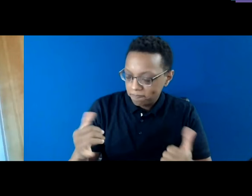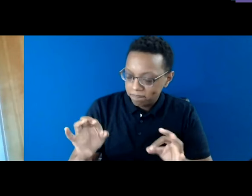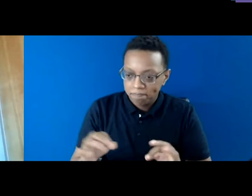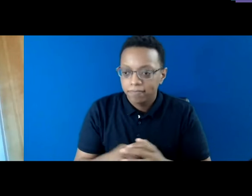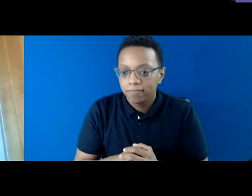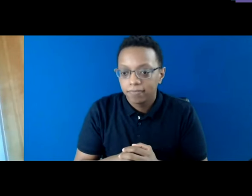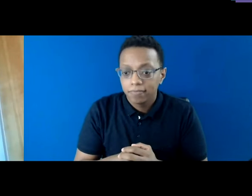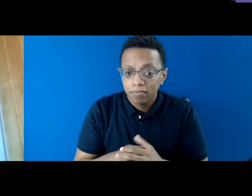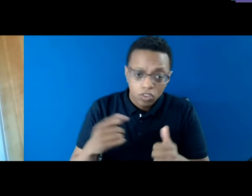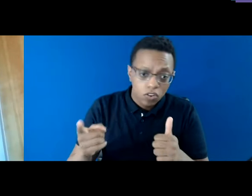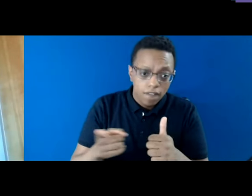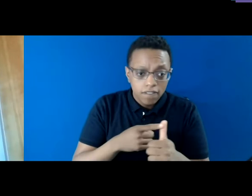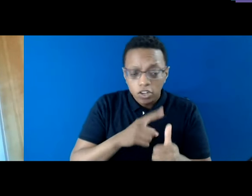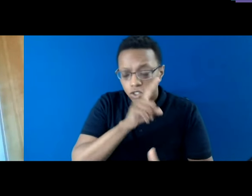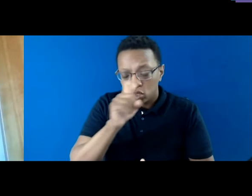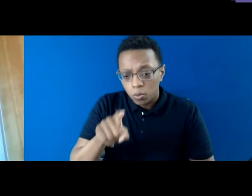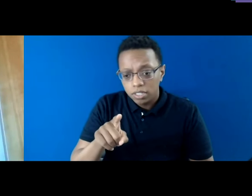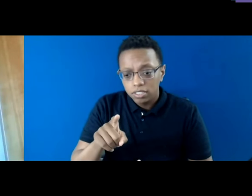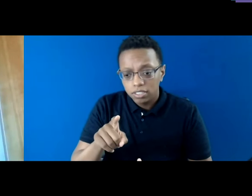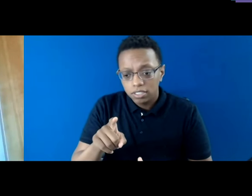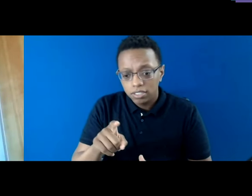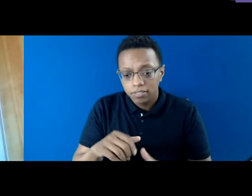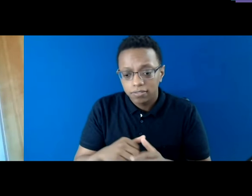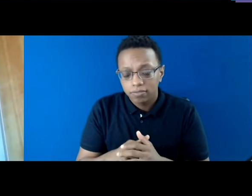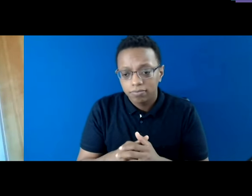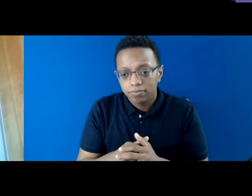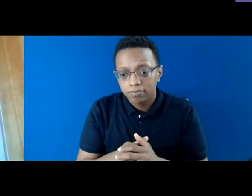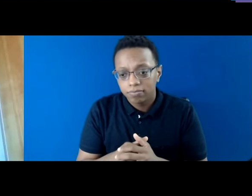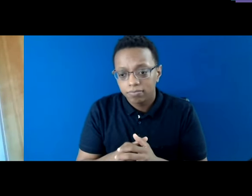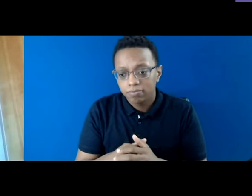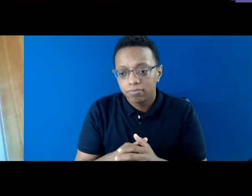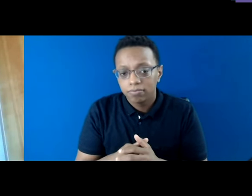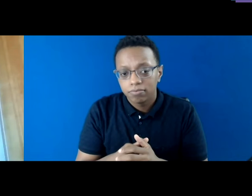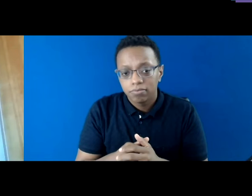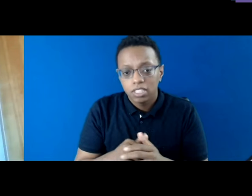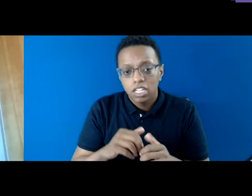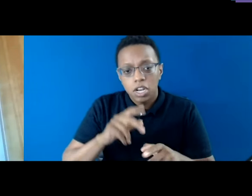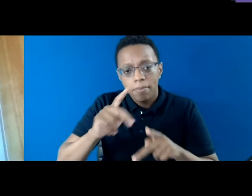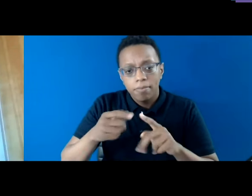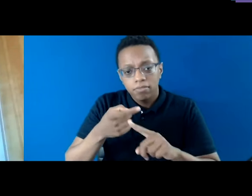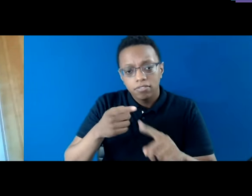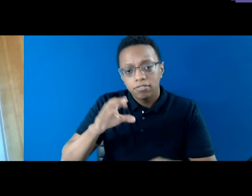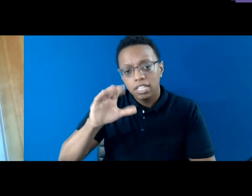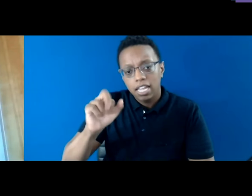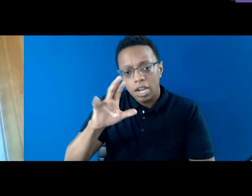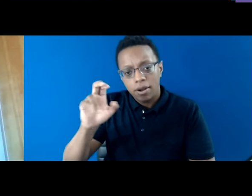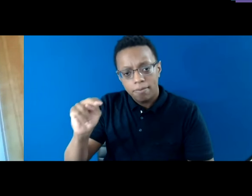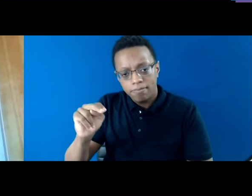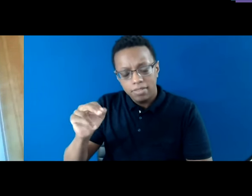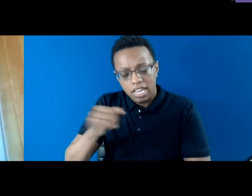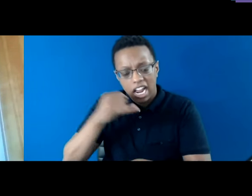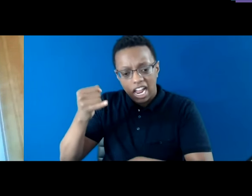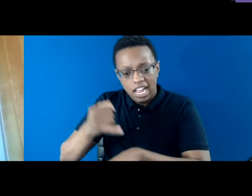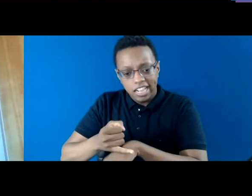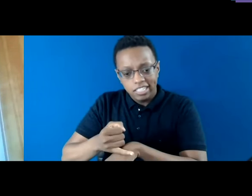our first question is, are there ways that people from Caribbean islands or Caribbean islands or West Indian background can reckon with the